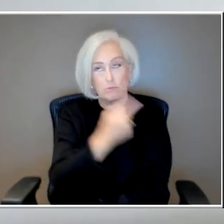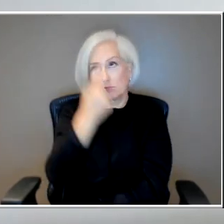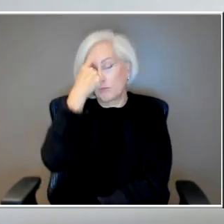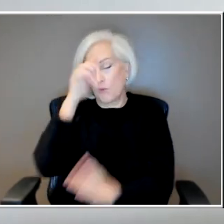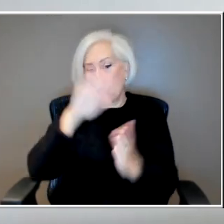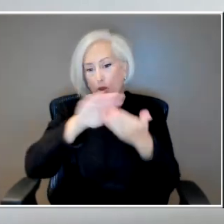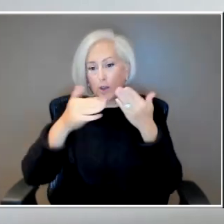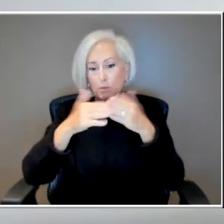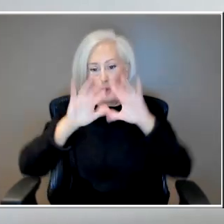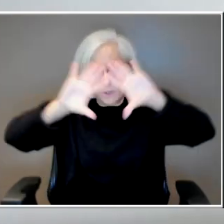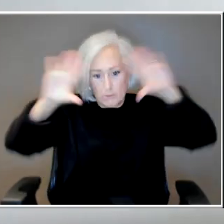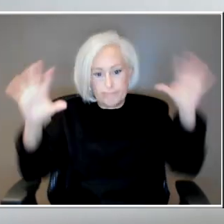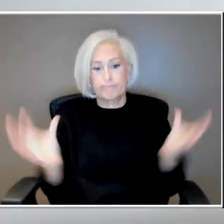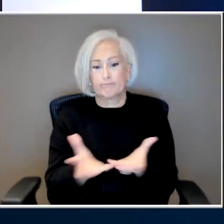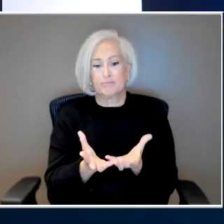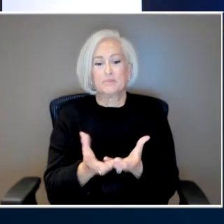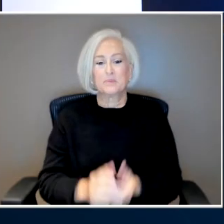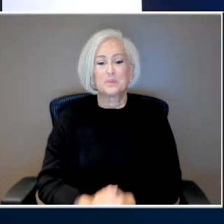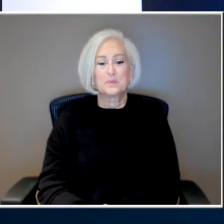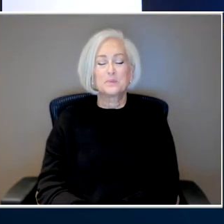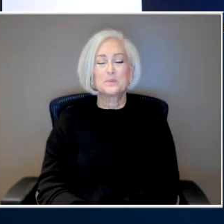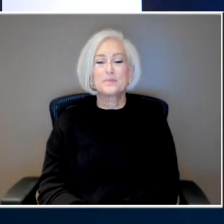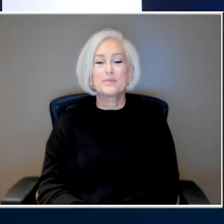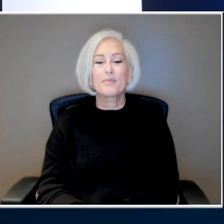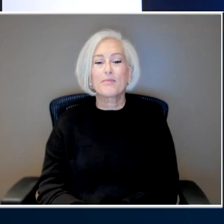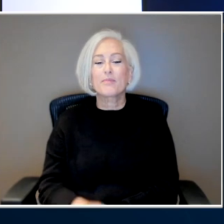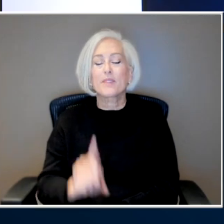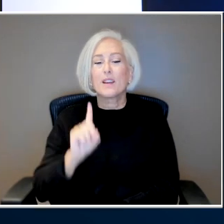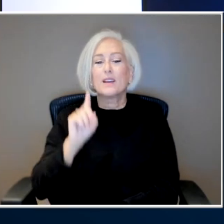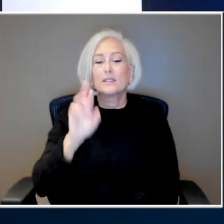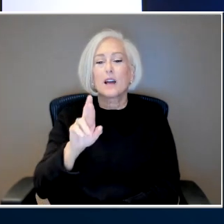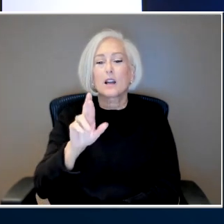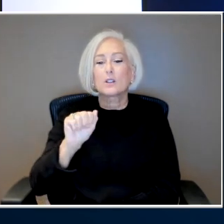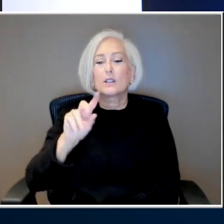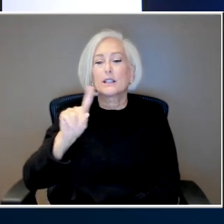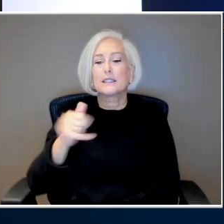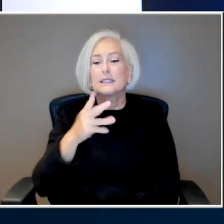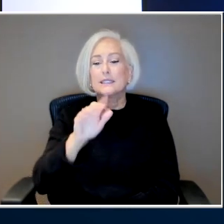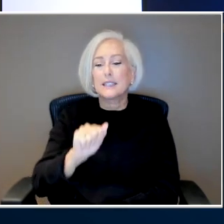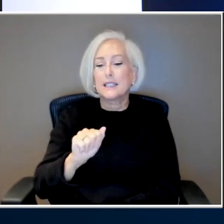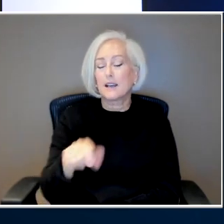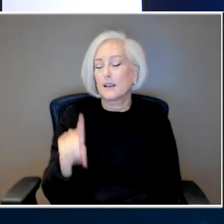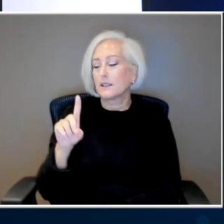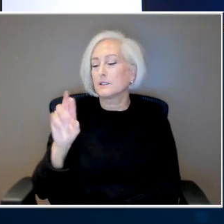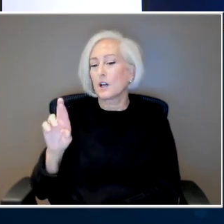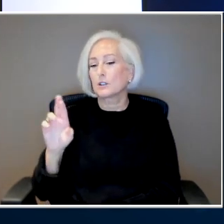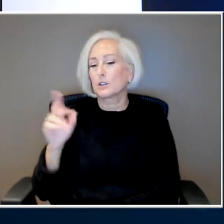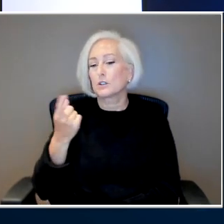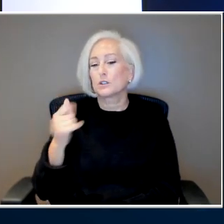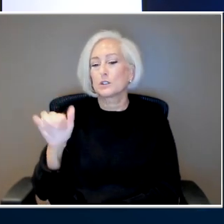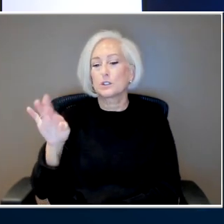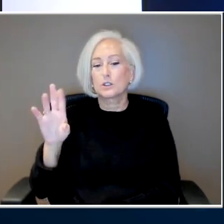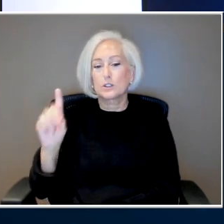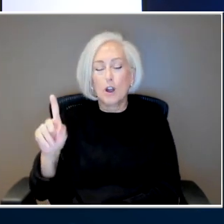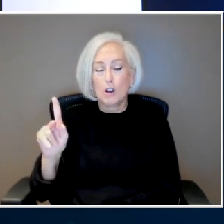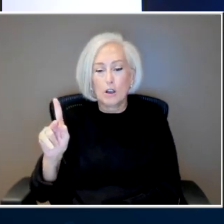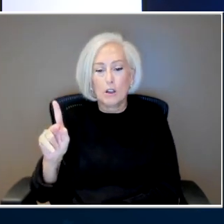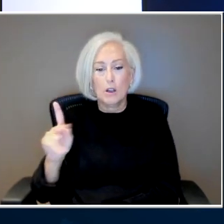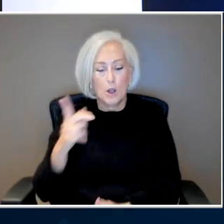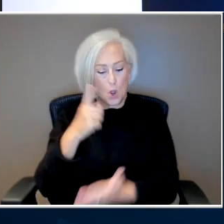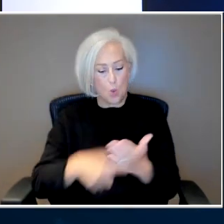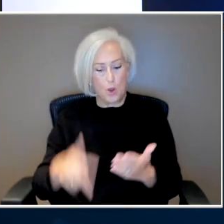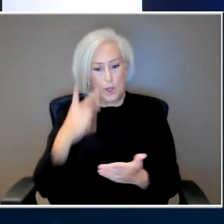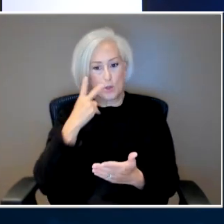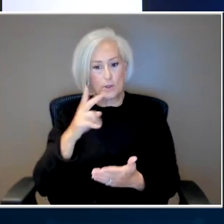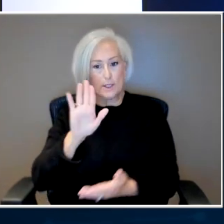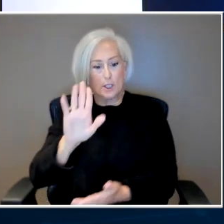whole. So Dr. Adiga, Dr. Roth-Stark, what are you seeing at your hospitals right now in terms of the respiratory viral